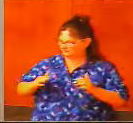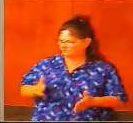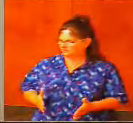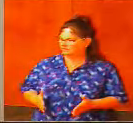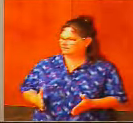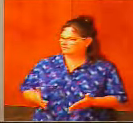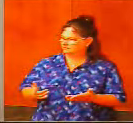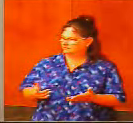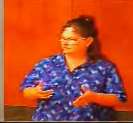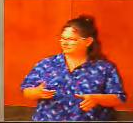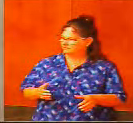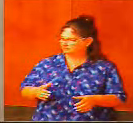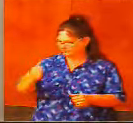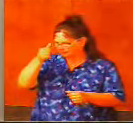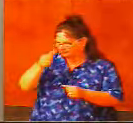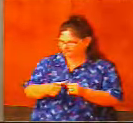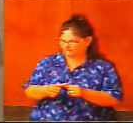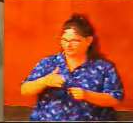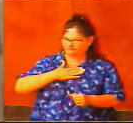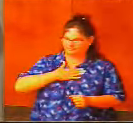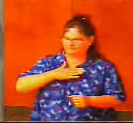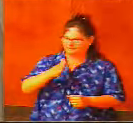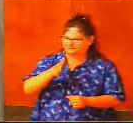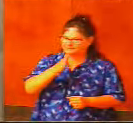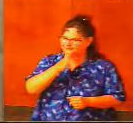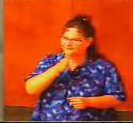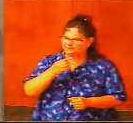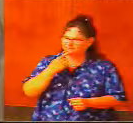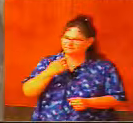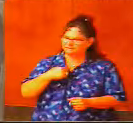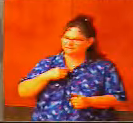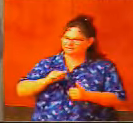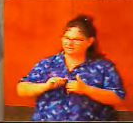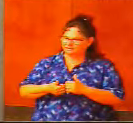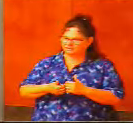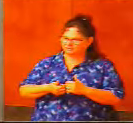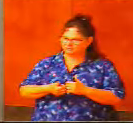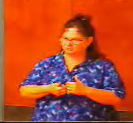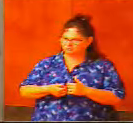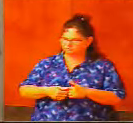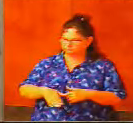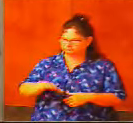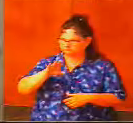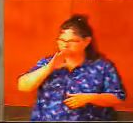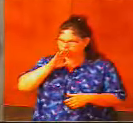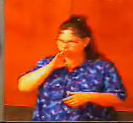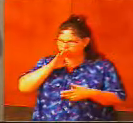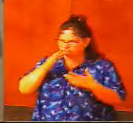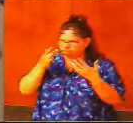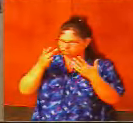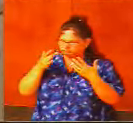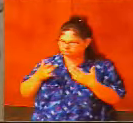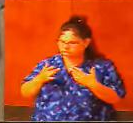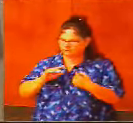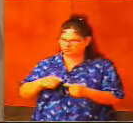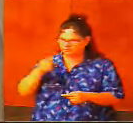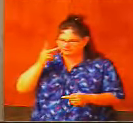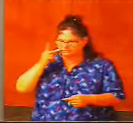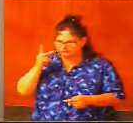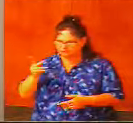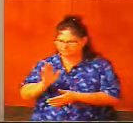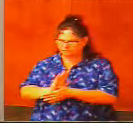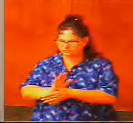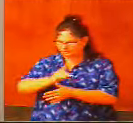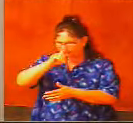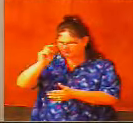I remember my mom telling me how devastating it was when she saw that movie, because for the